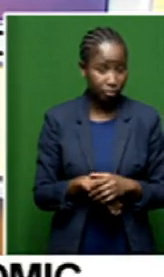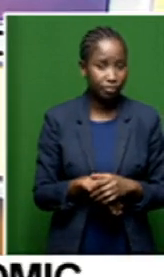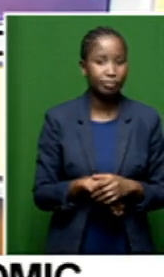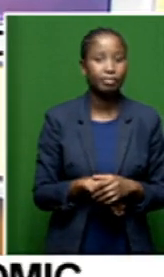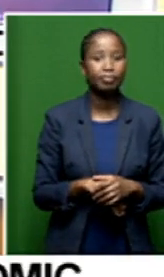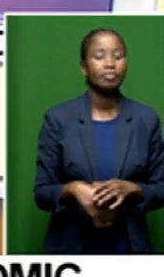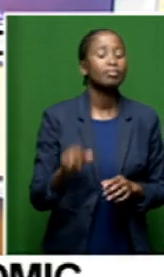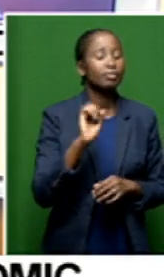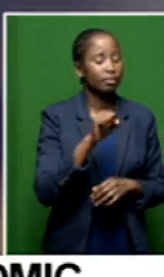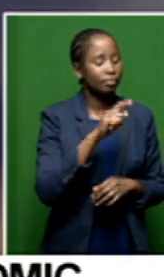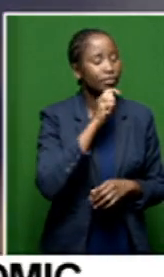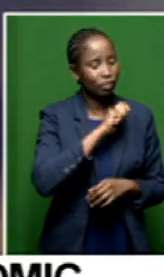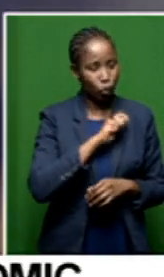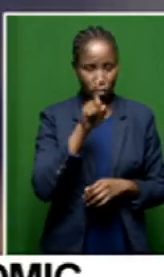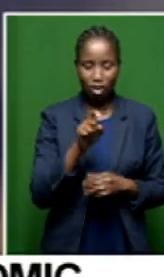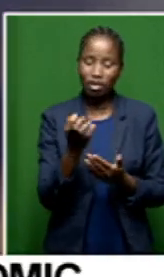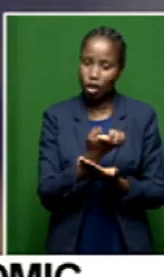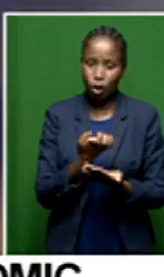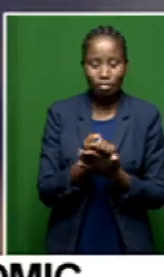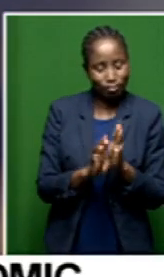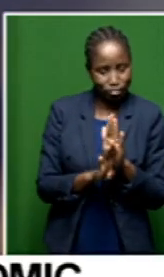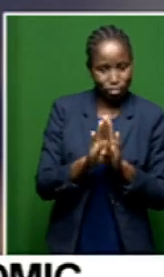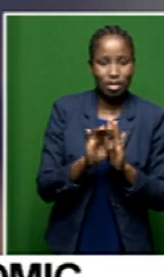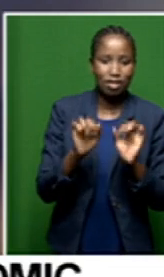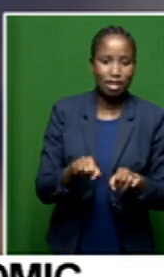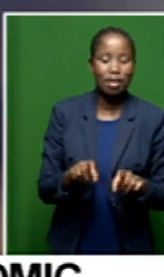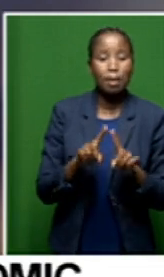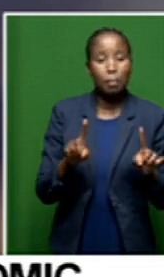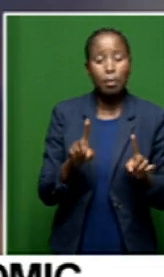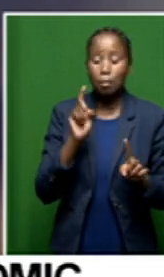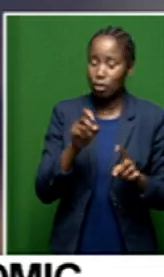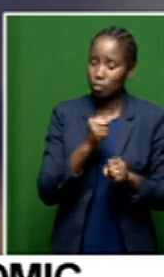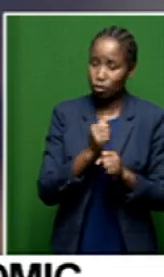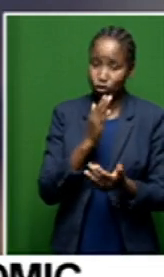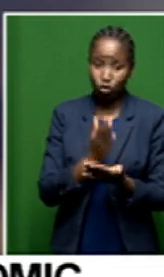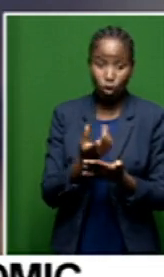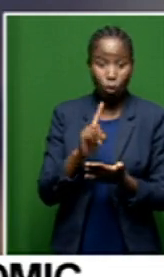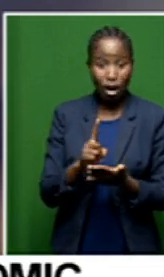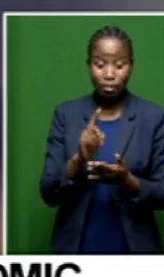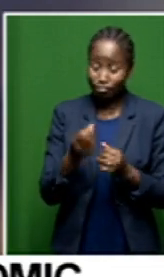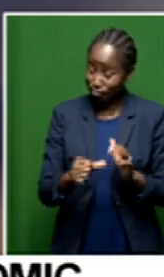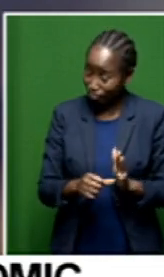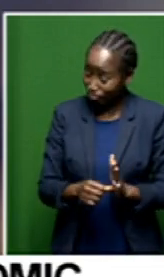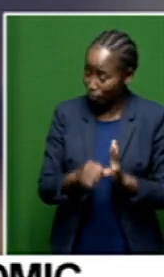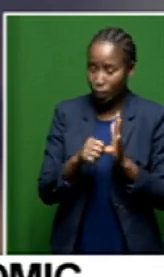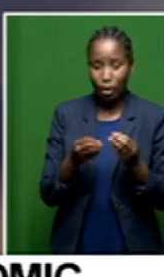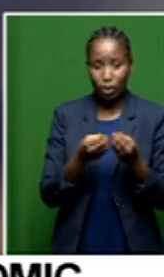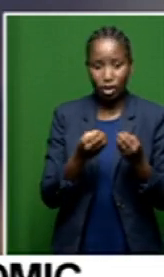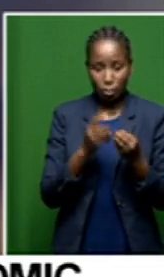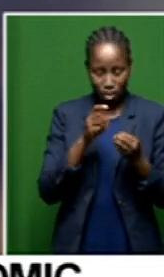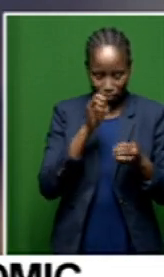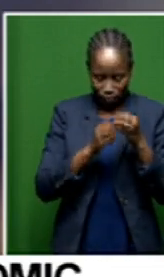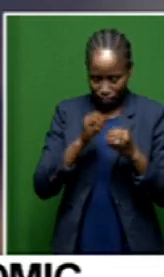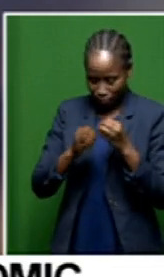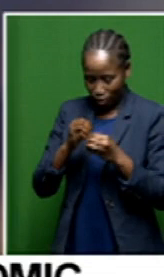No, we have to grow the economy, but I think we also have to ensure that we put the fundamentals back in place. And, the fundamentals are